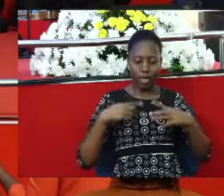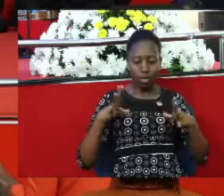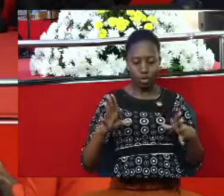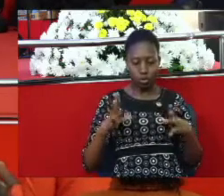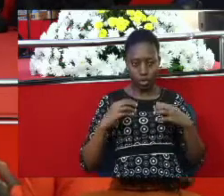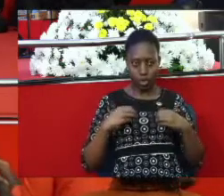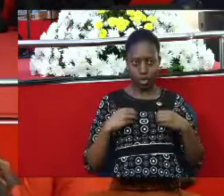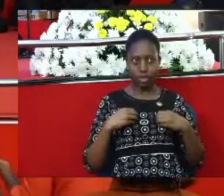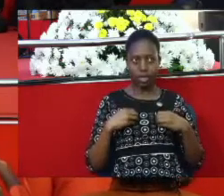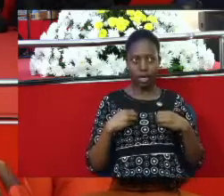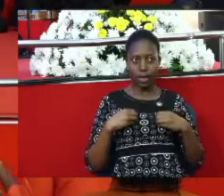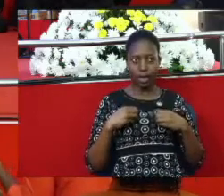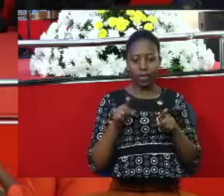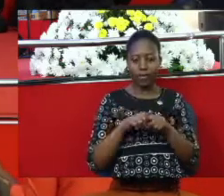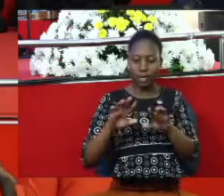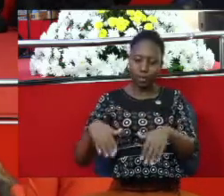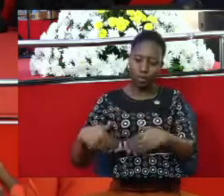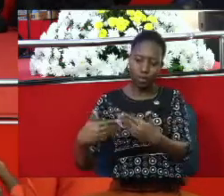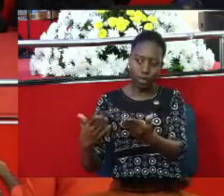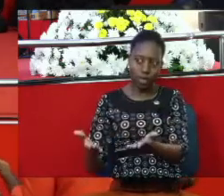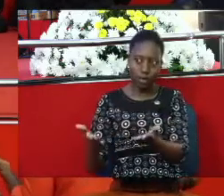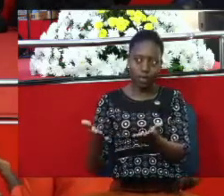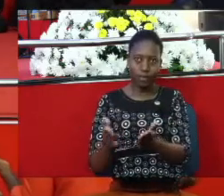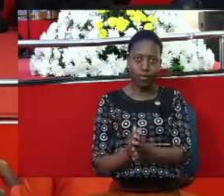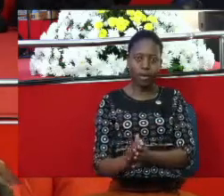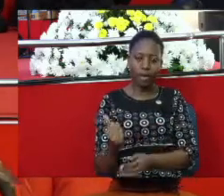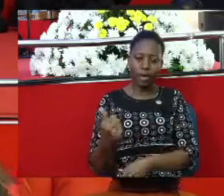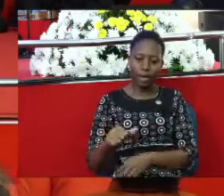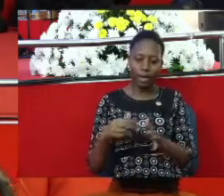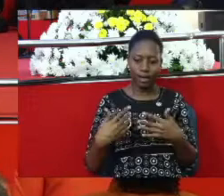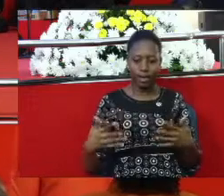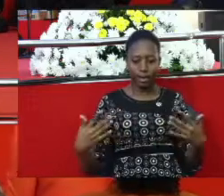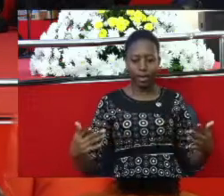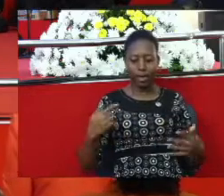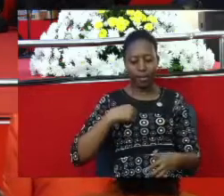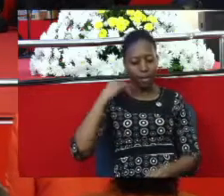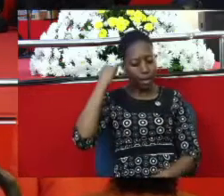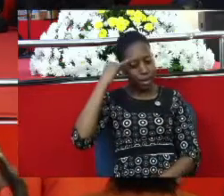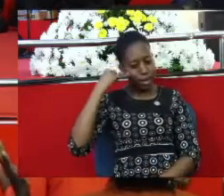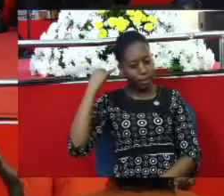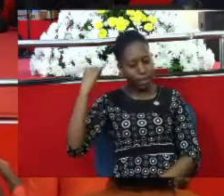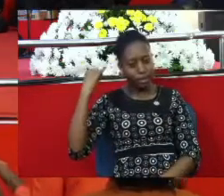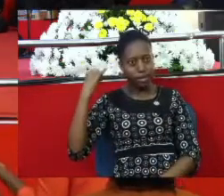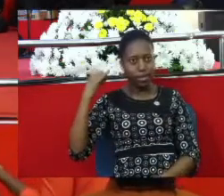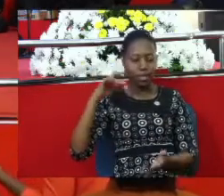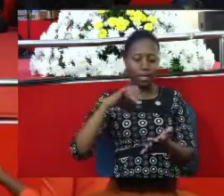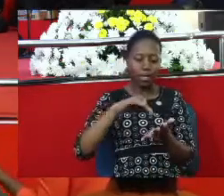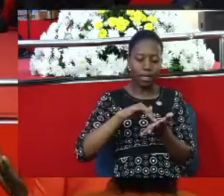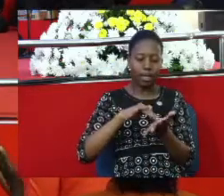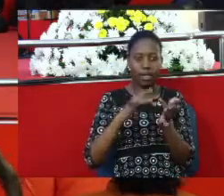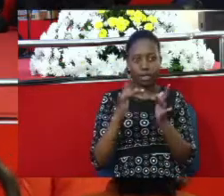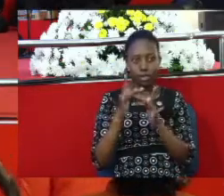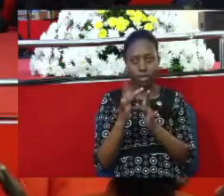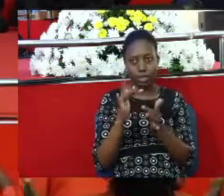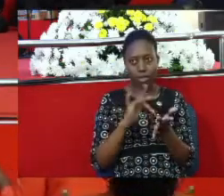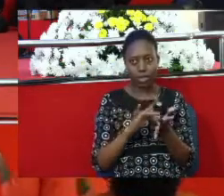back beyond anything I have ever imagined. In Jesus' name, amen. That is